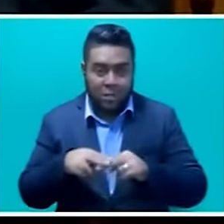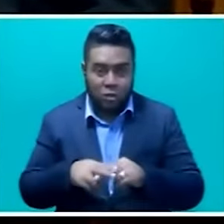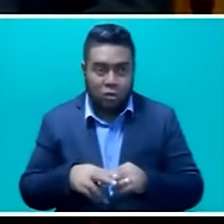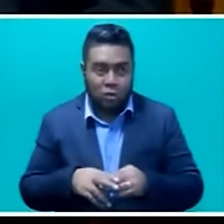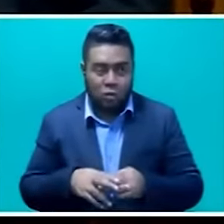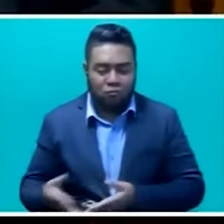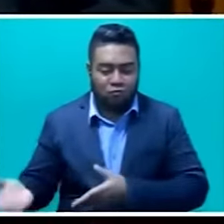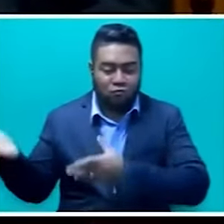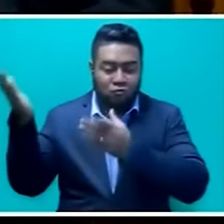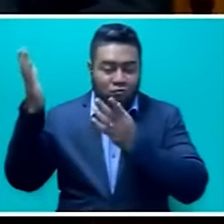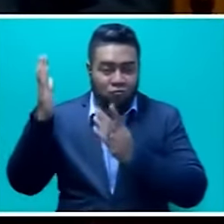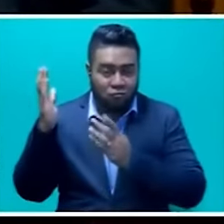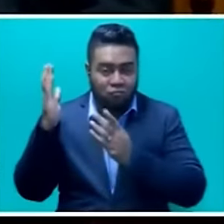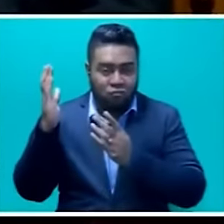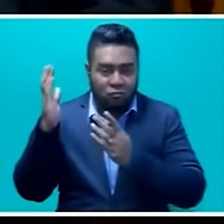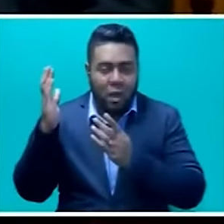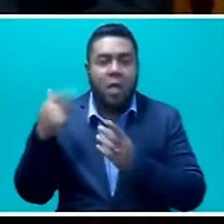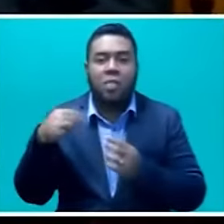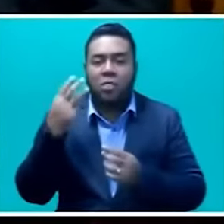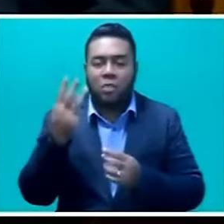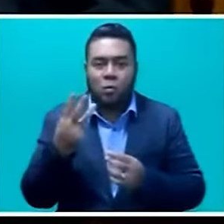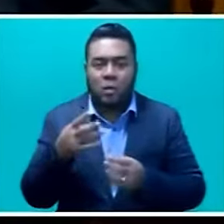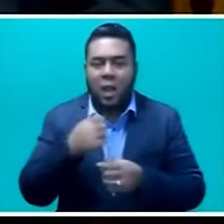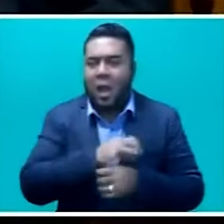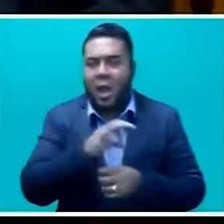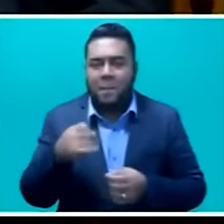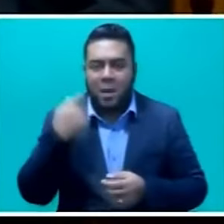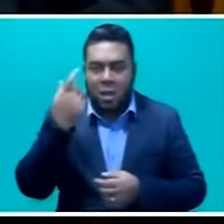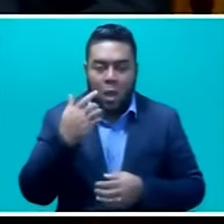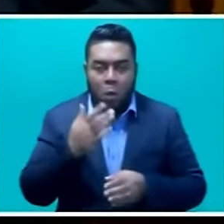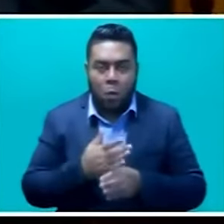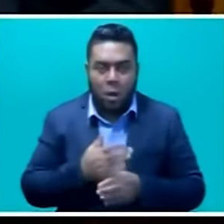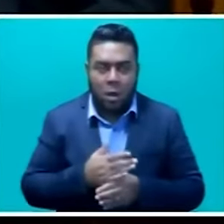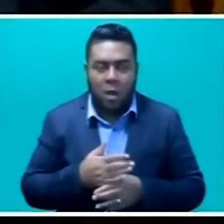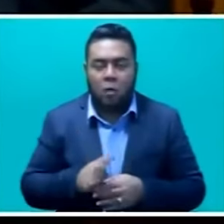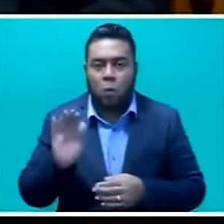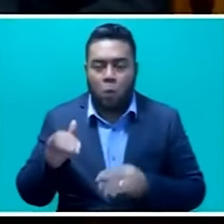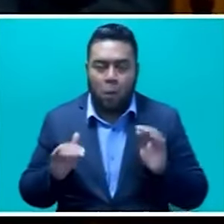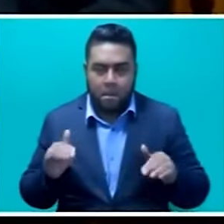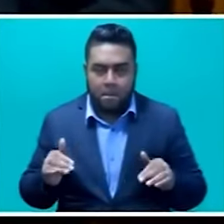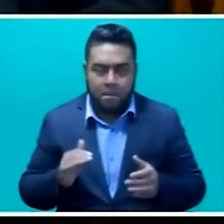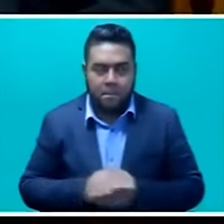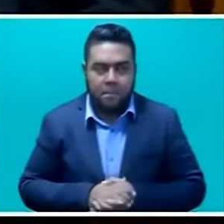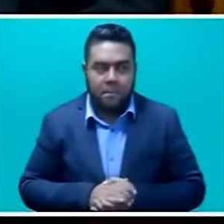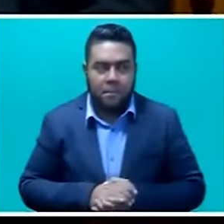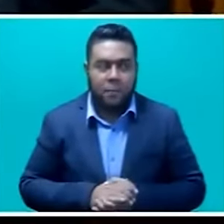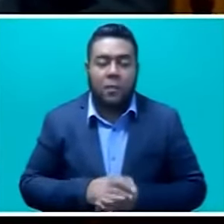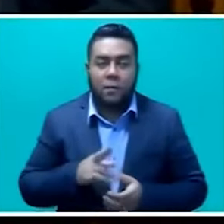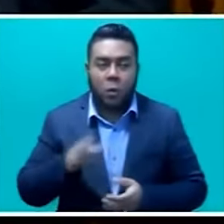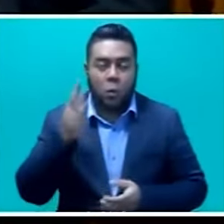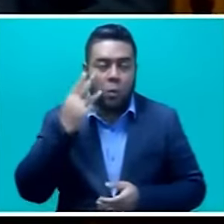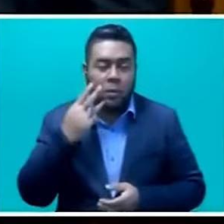shoulder three quarters of the unpaid care work at home. The labor force participation rate for women